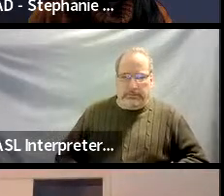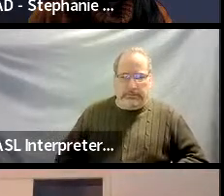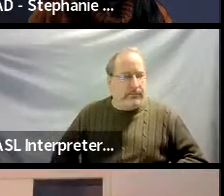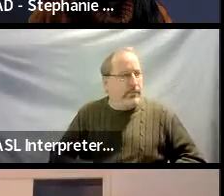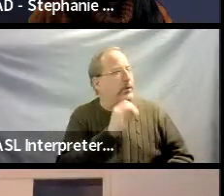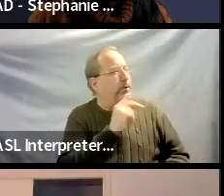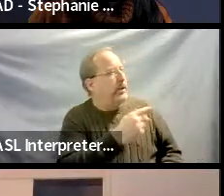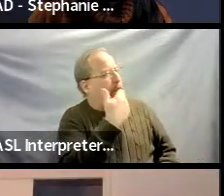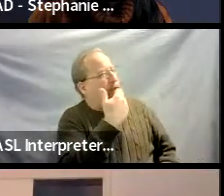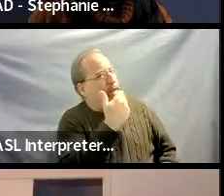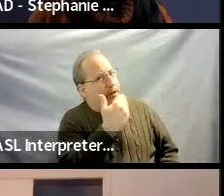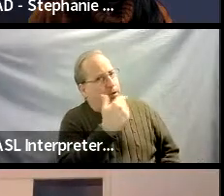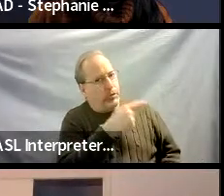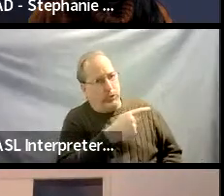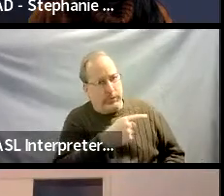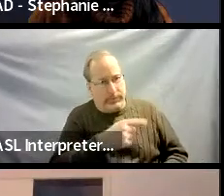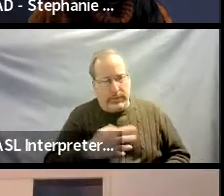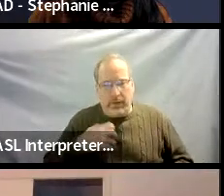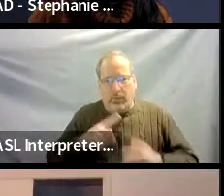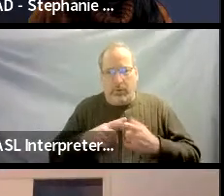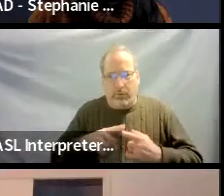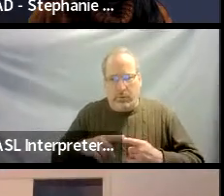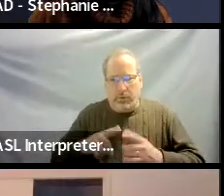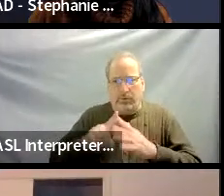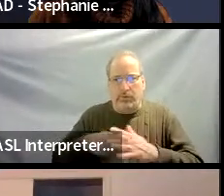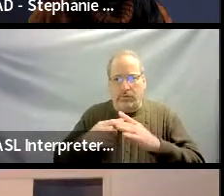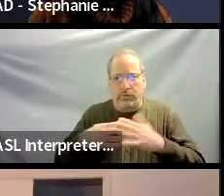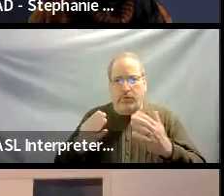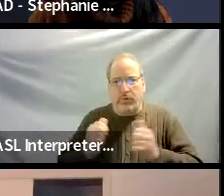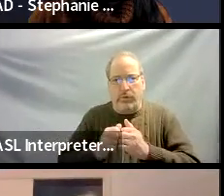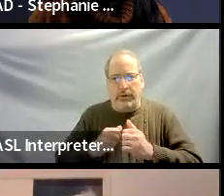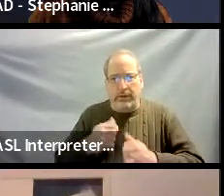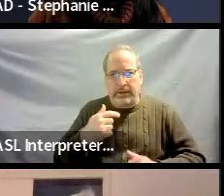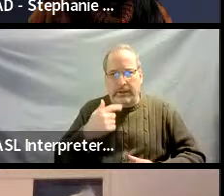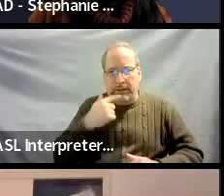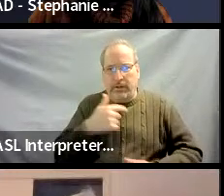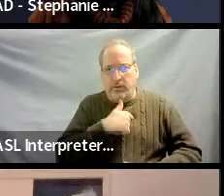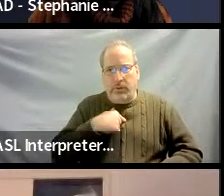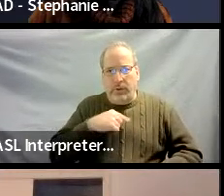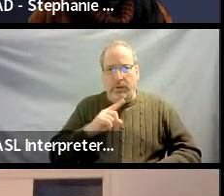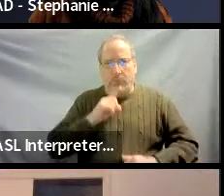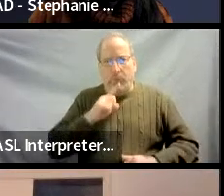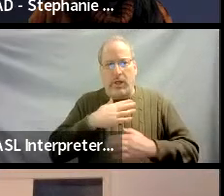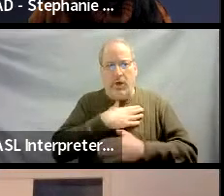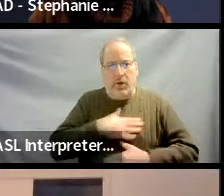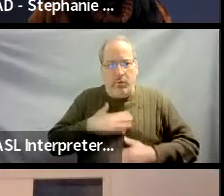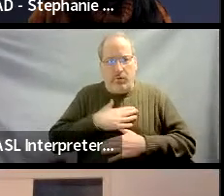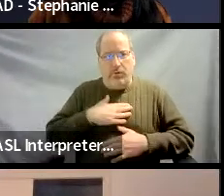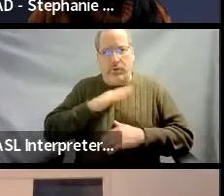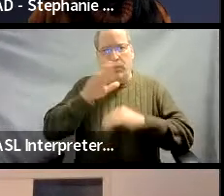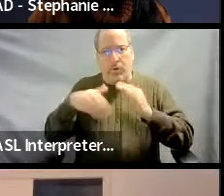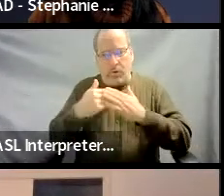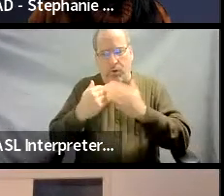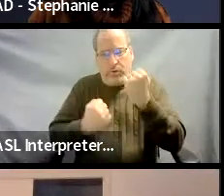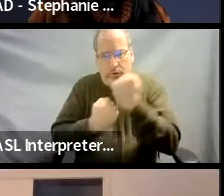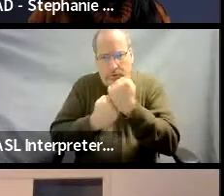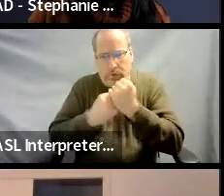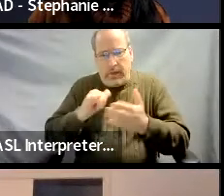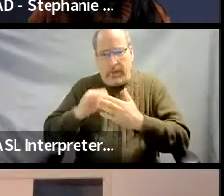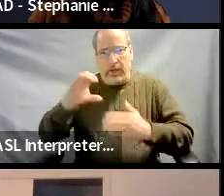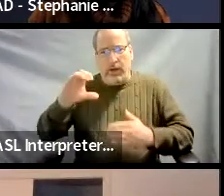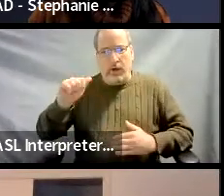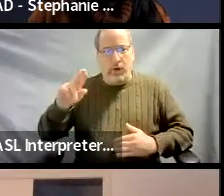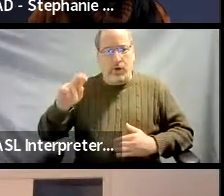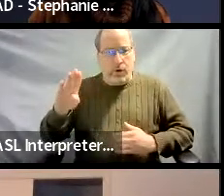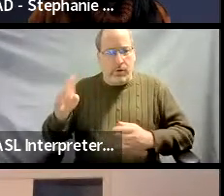Okay, thanks, Scott. I just want to start off by saying that we really appreciate all of the support that CARB has